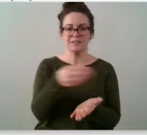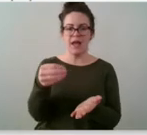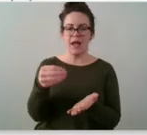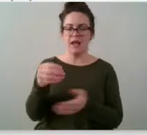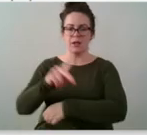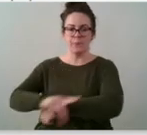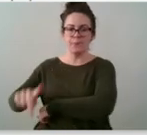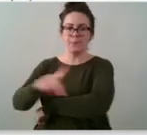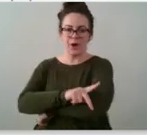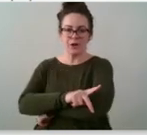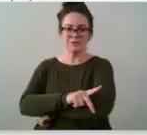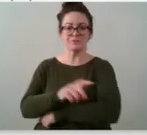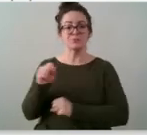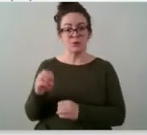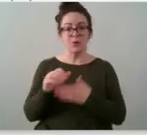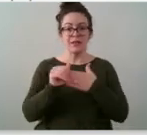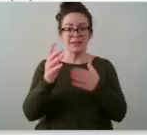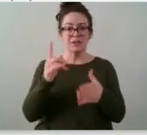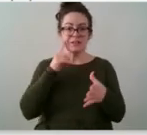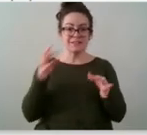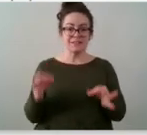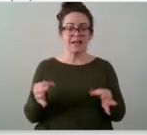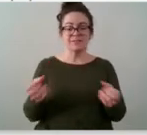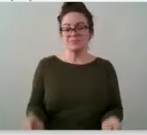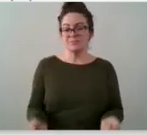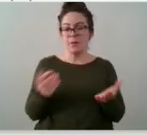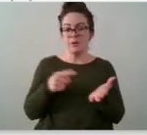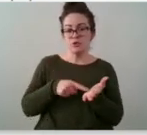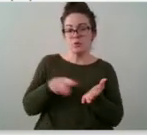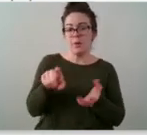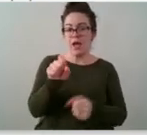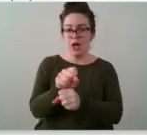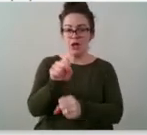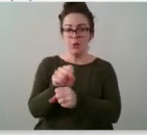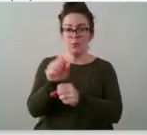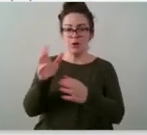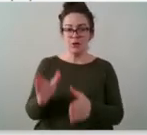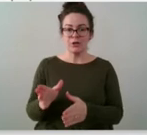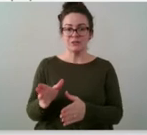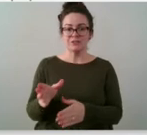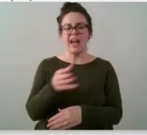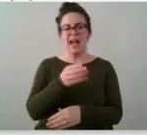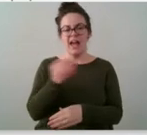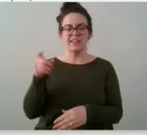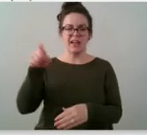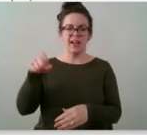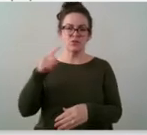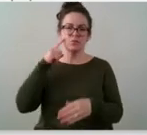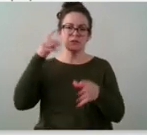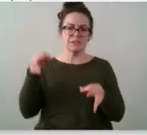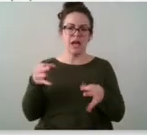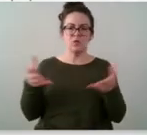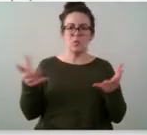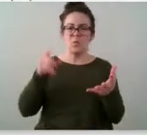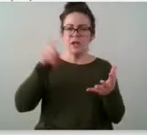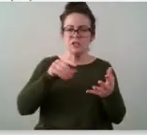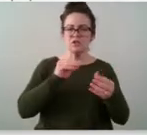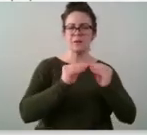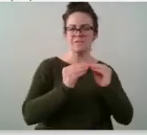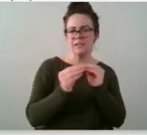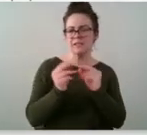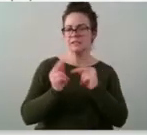decide how much money to pay these workers. And they also decide what has to be fixed and in the order